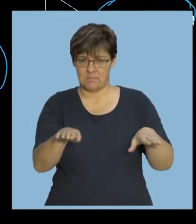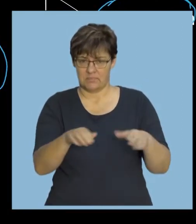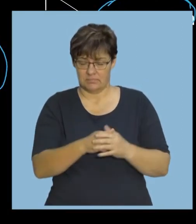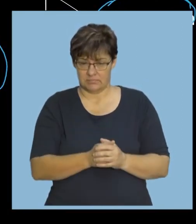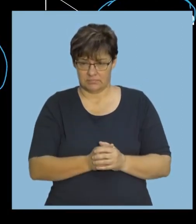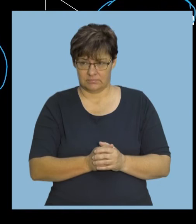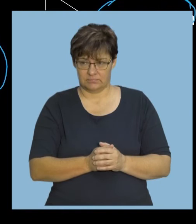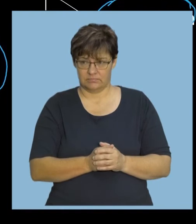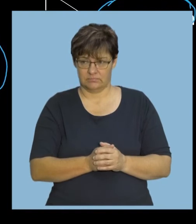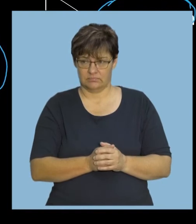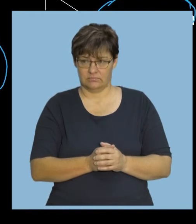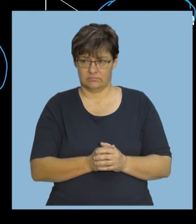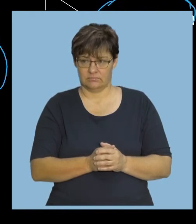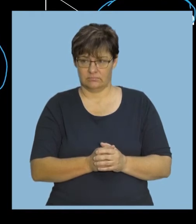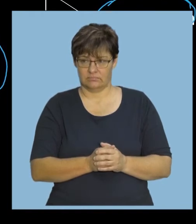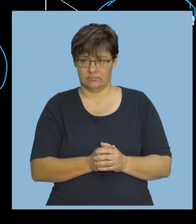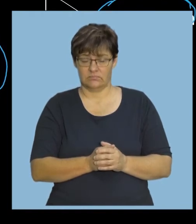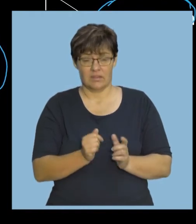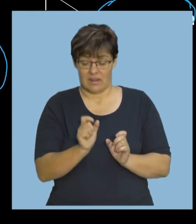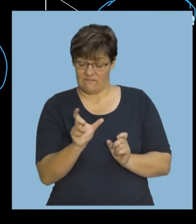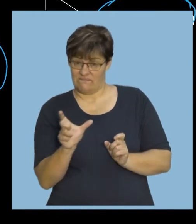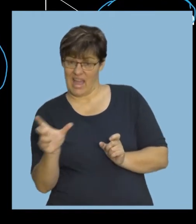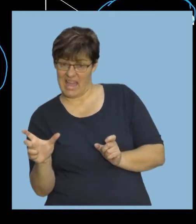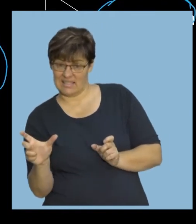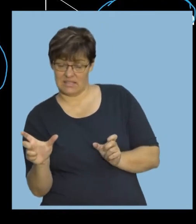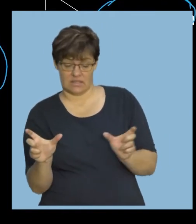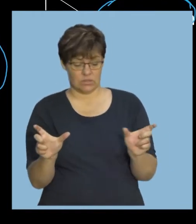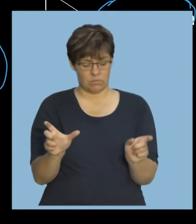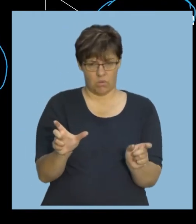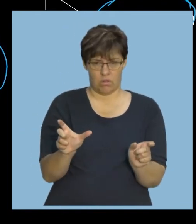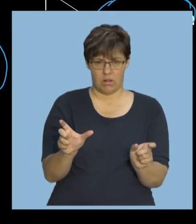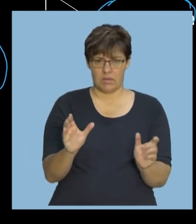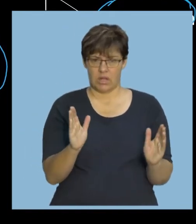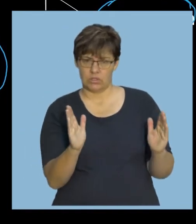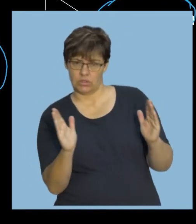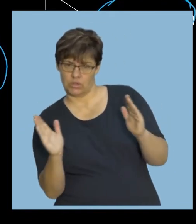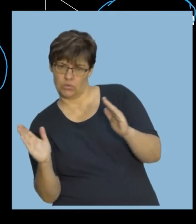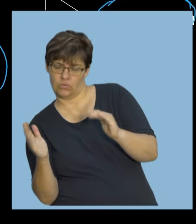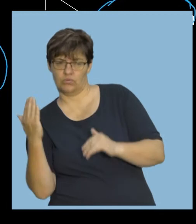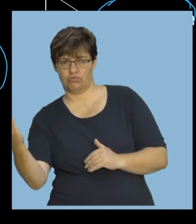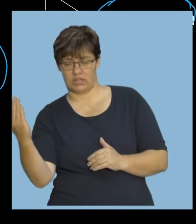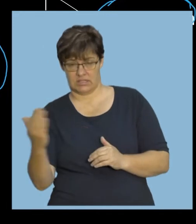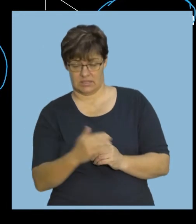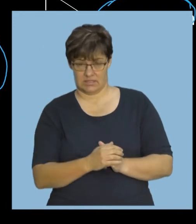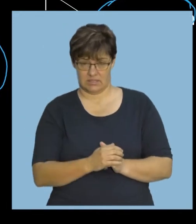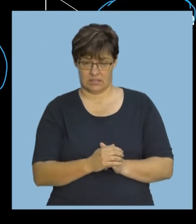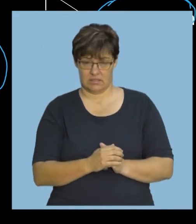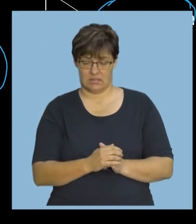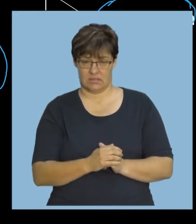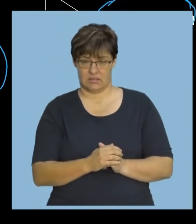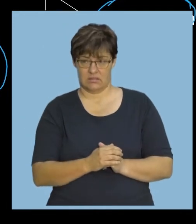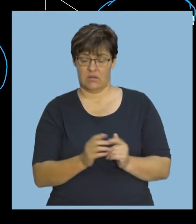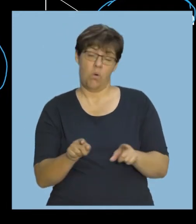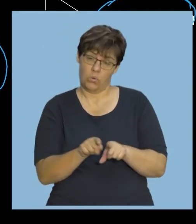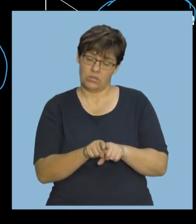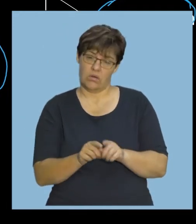if this area is bigger than that, it's actually skewed to the right. Okay. And also could be